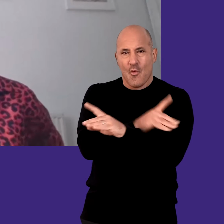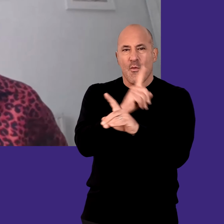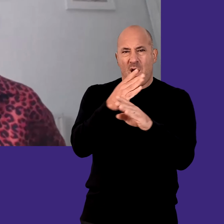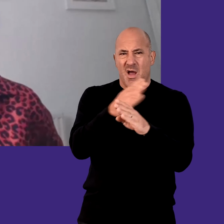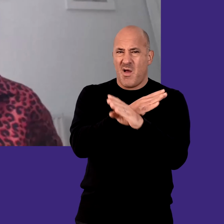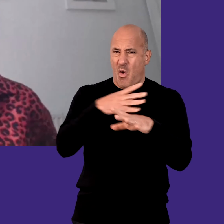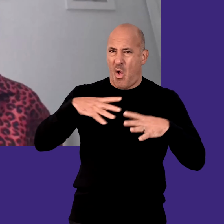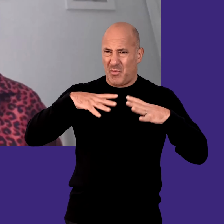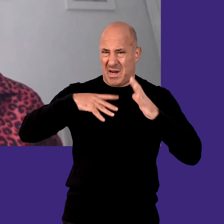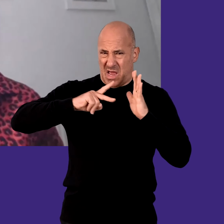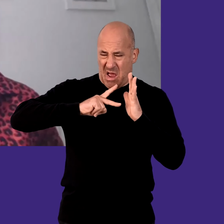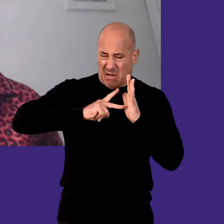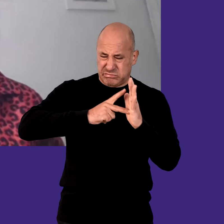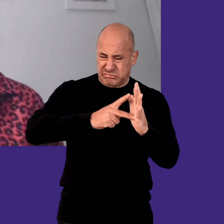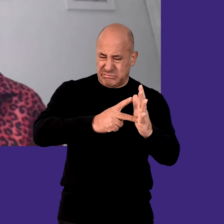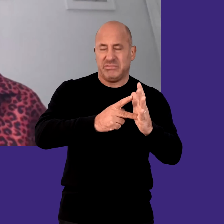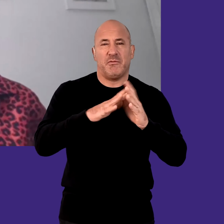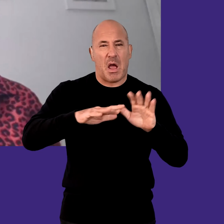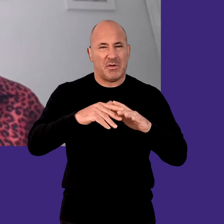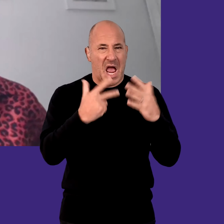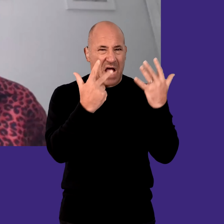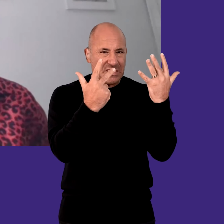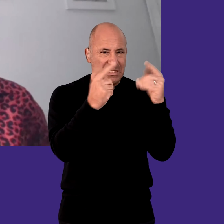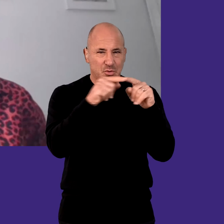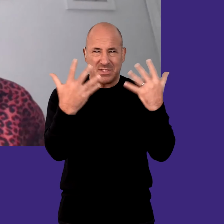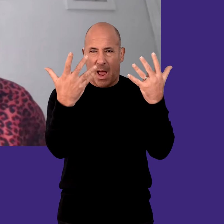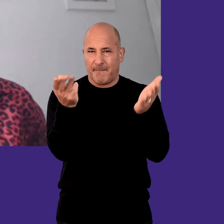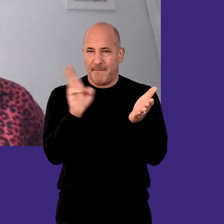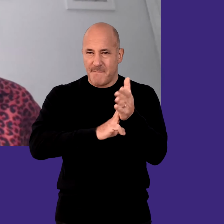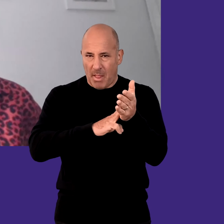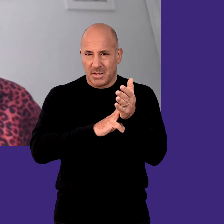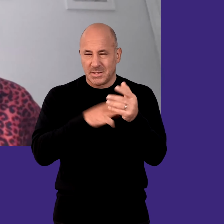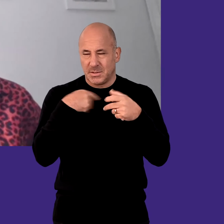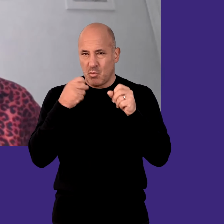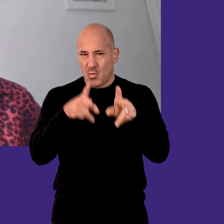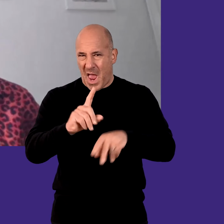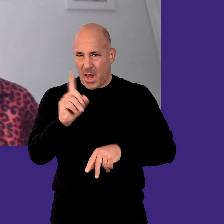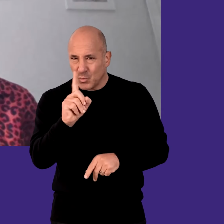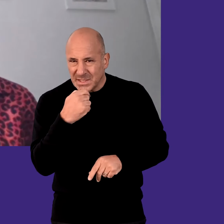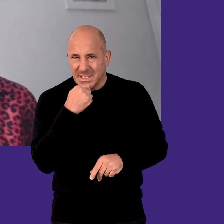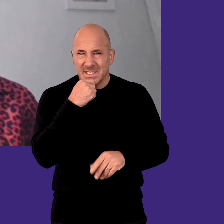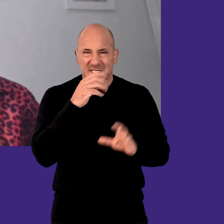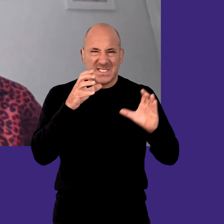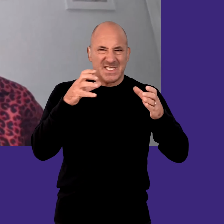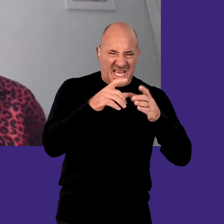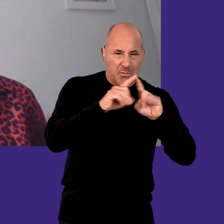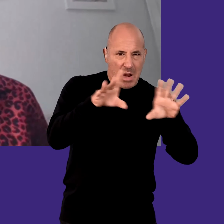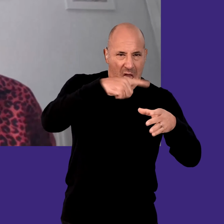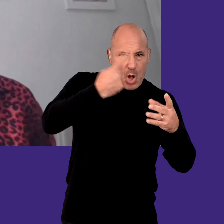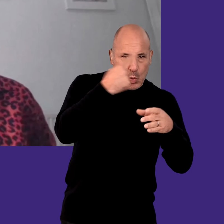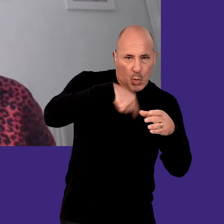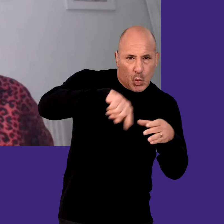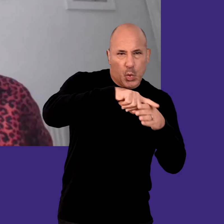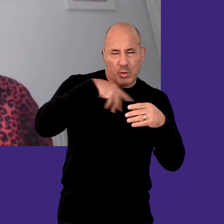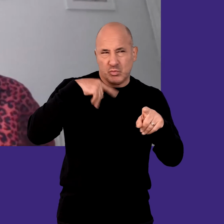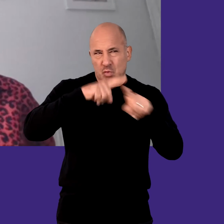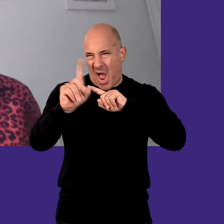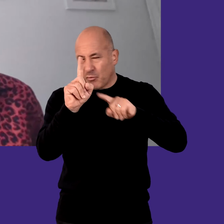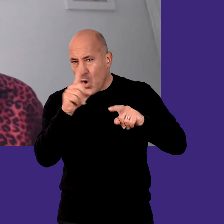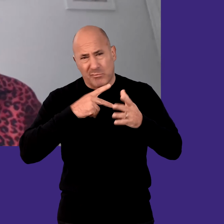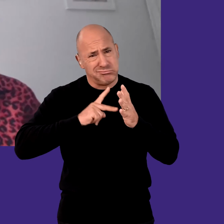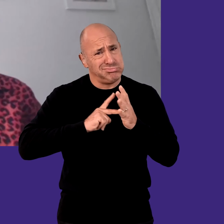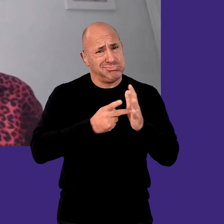were. But there was planning before that for a good 8 to 10 months as to what the approach would be and what the team